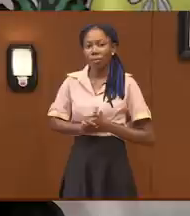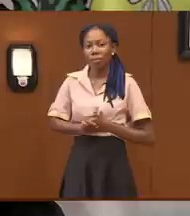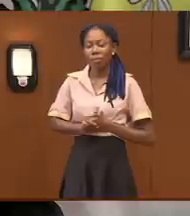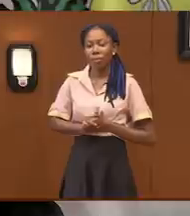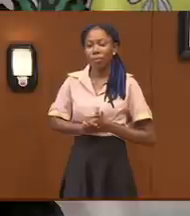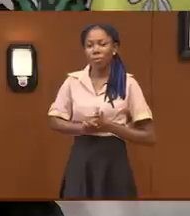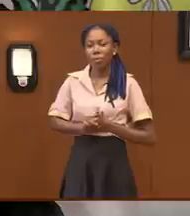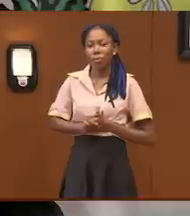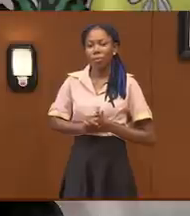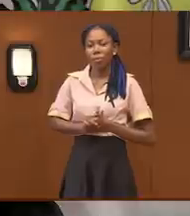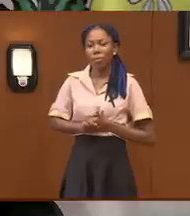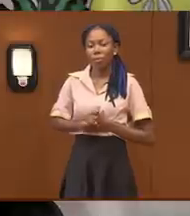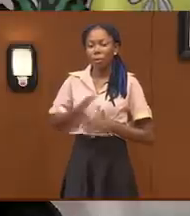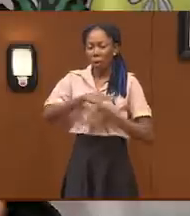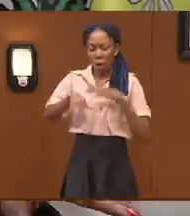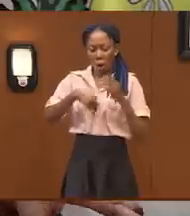It's there.